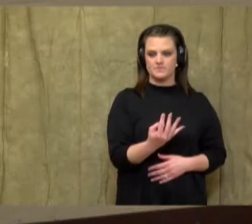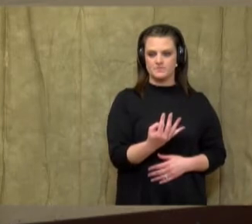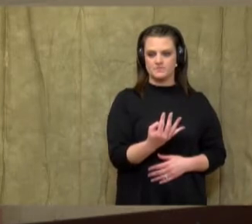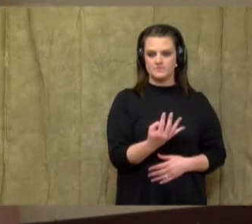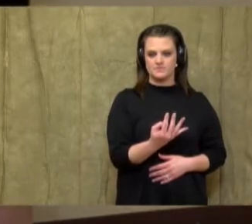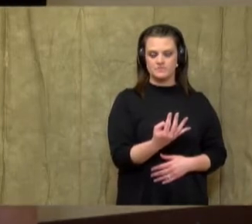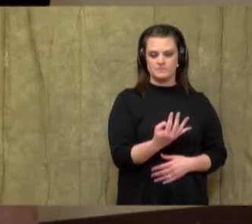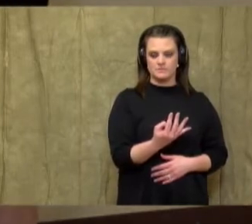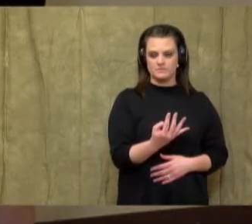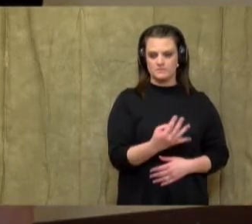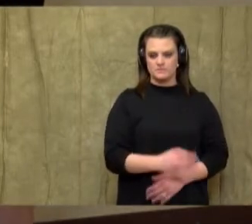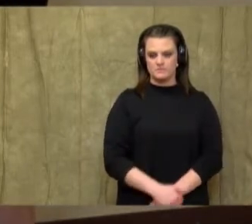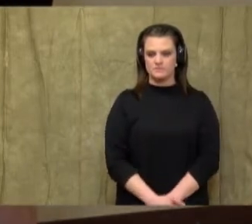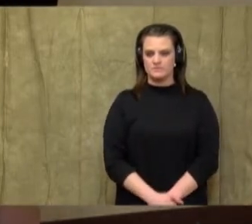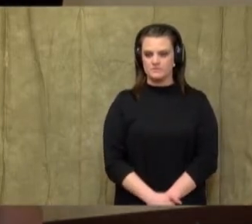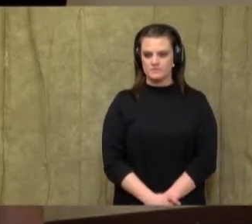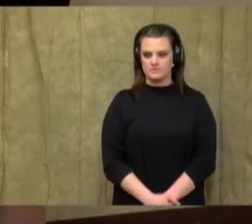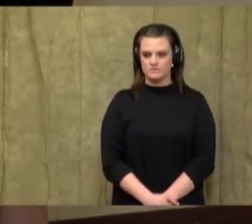orders of French fries?